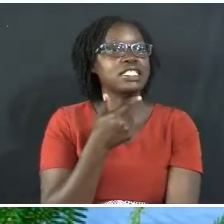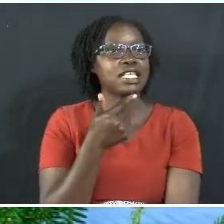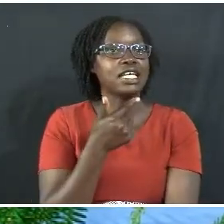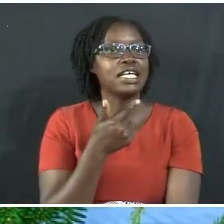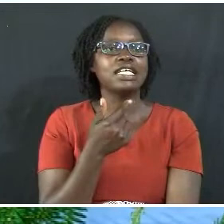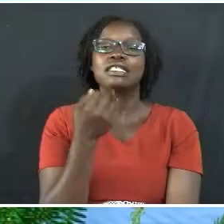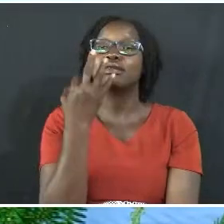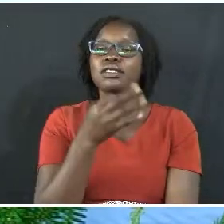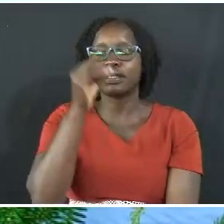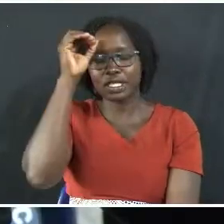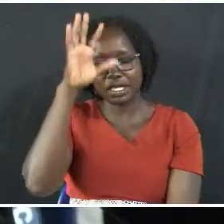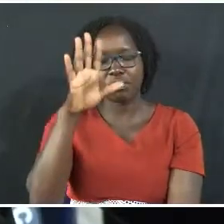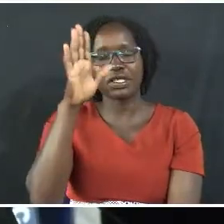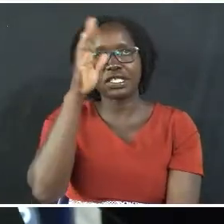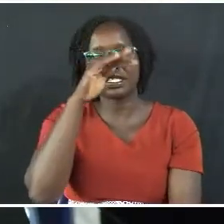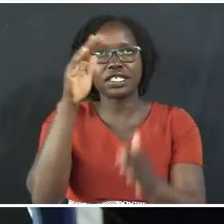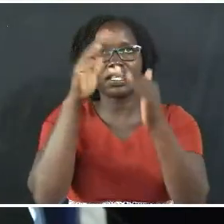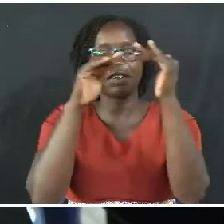will be three surprises.